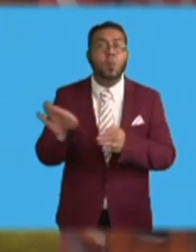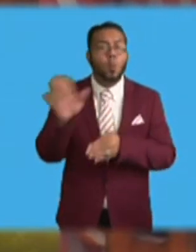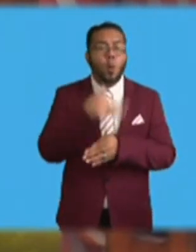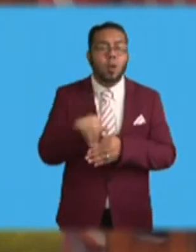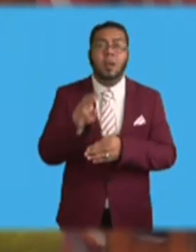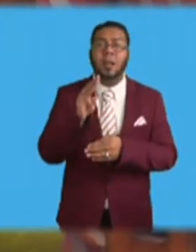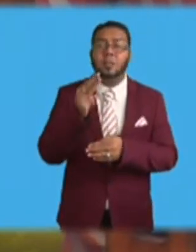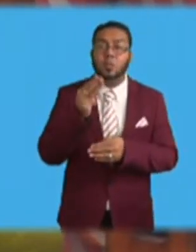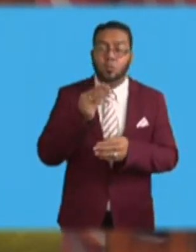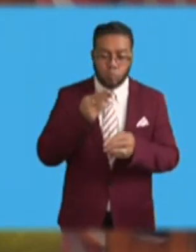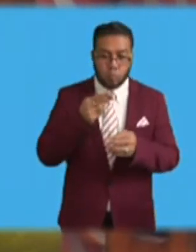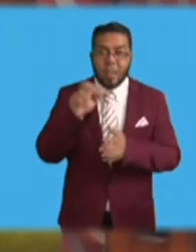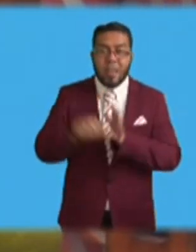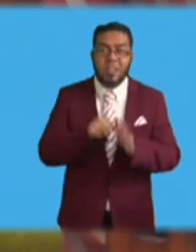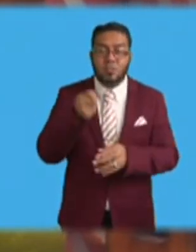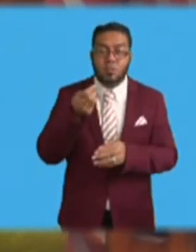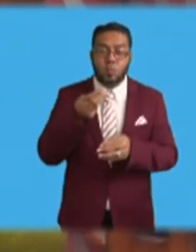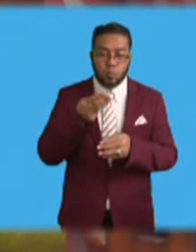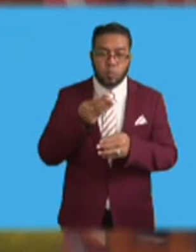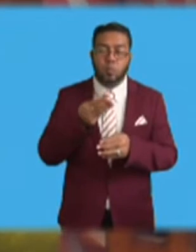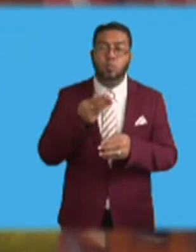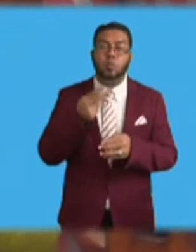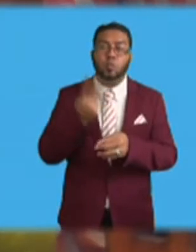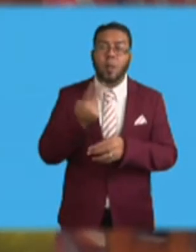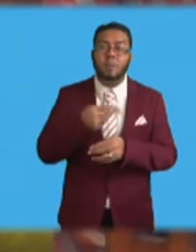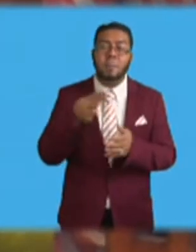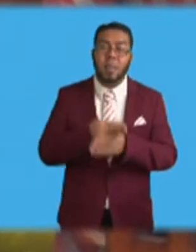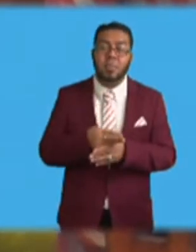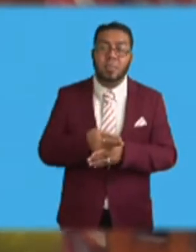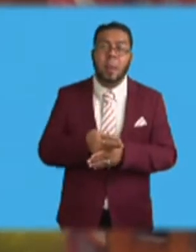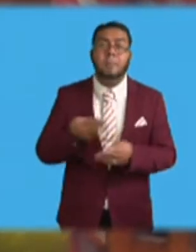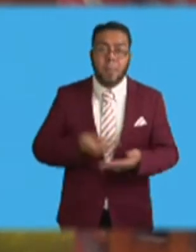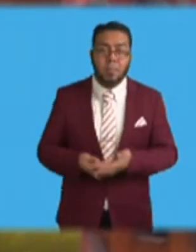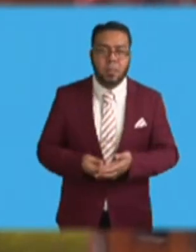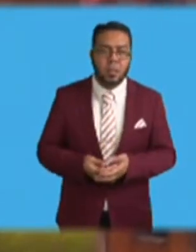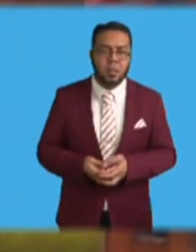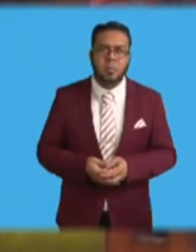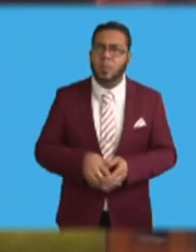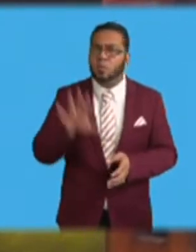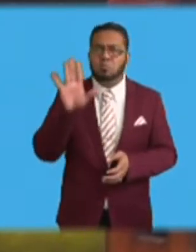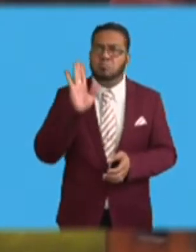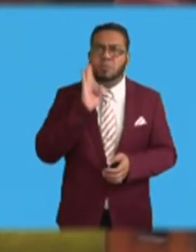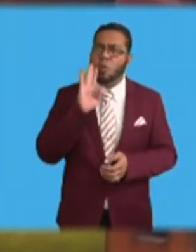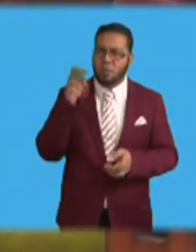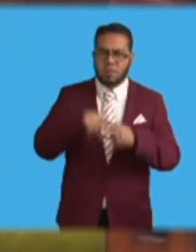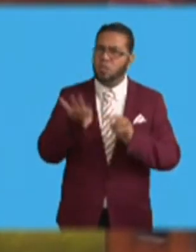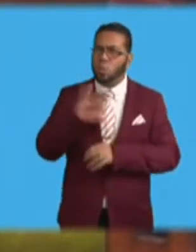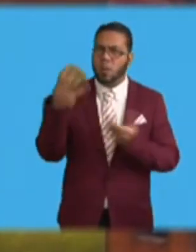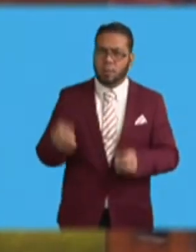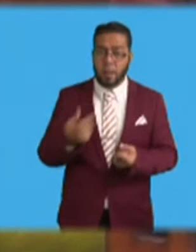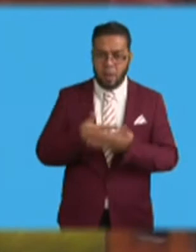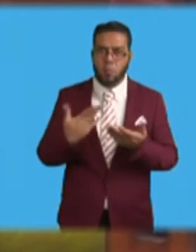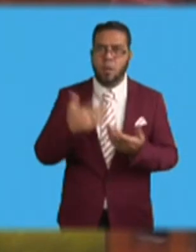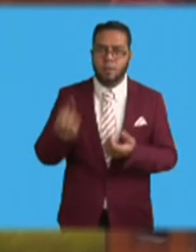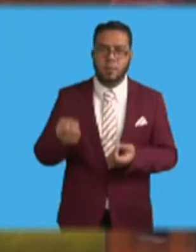babies until 2018. Invasive meningococcal disease used to be very rare in Fiji. Prior to